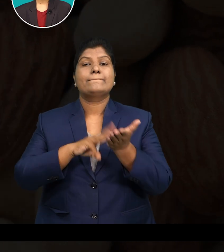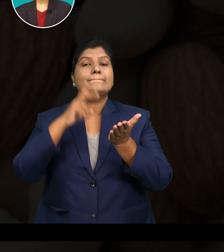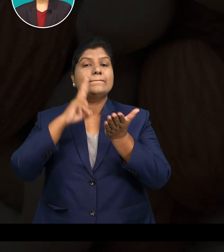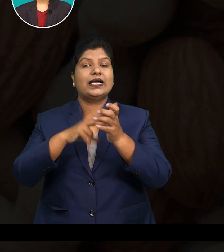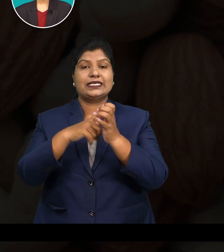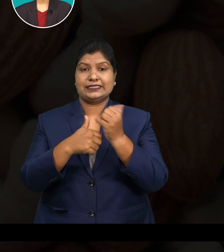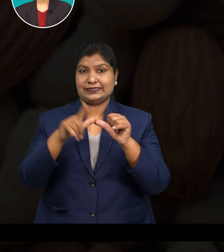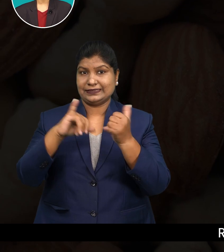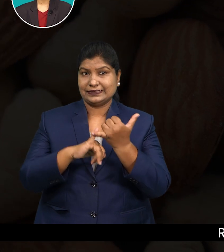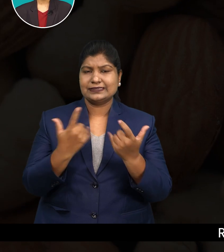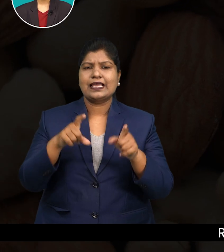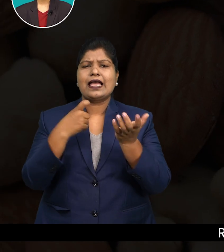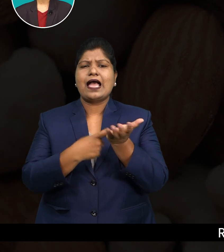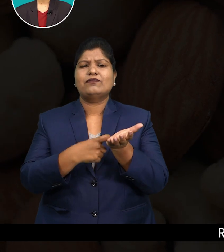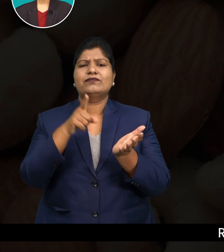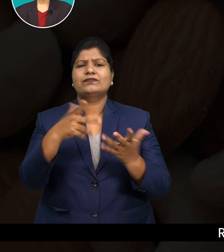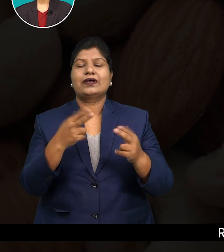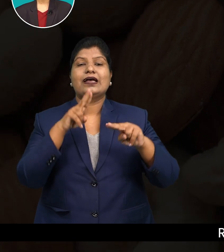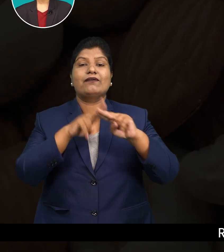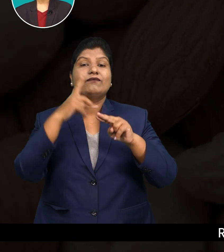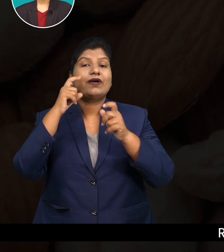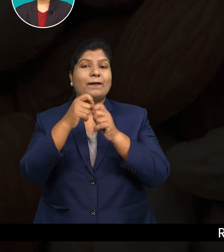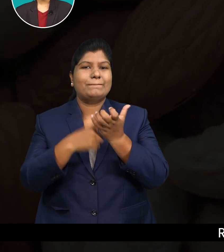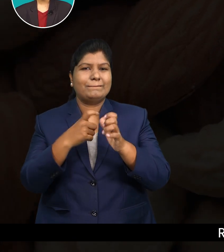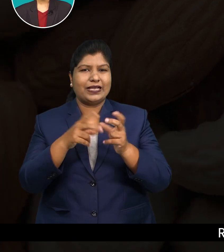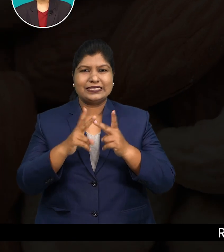minerals, roughages.